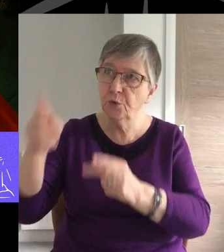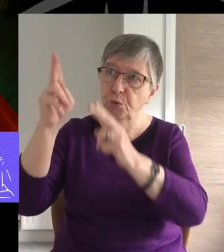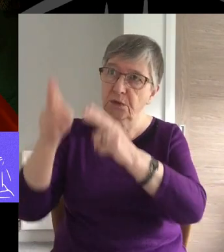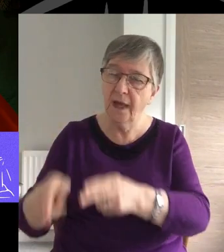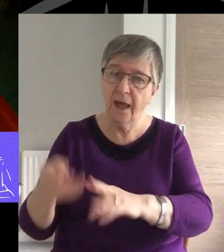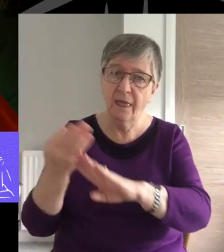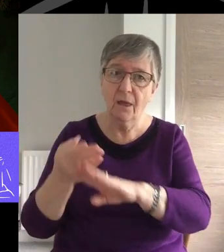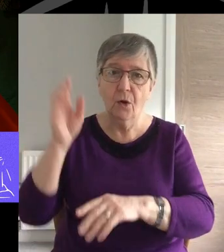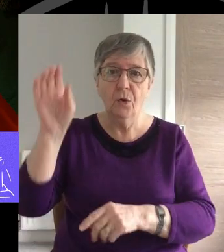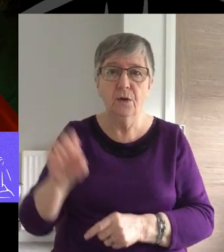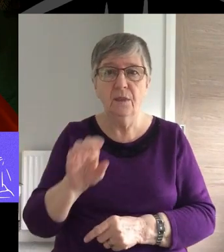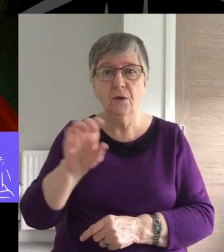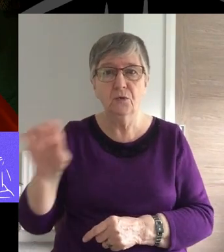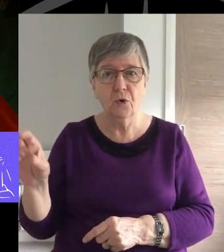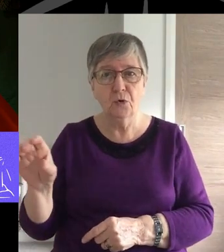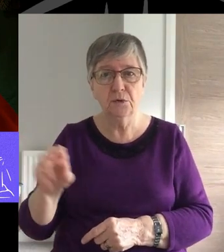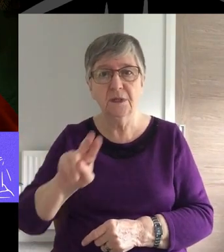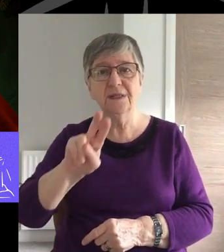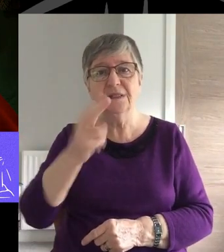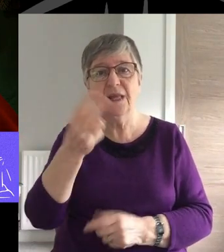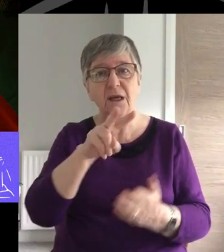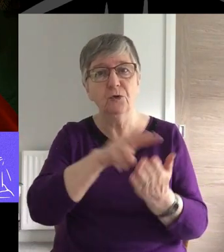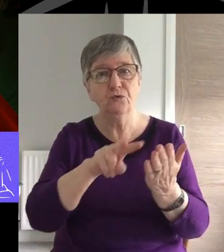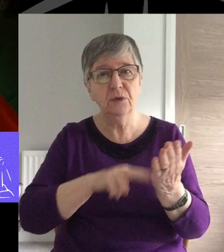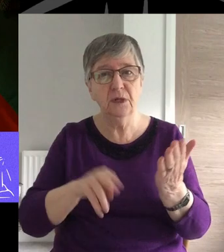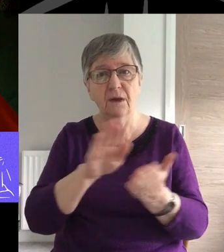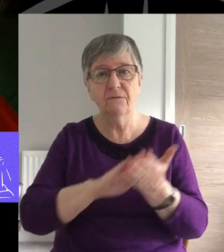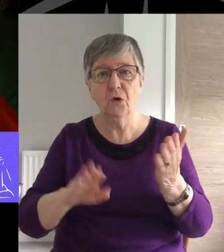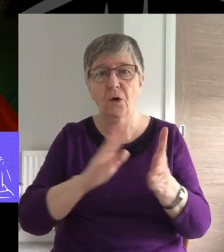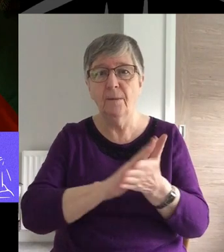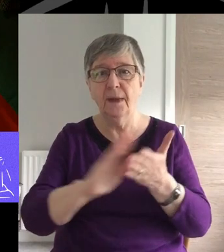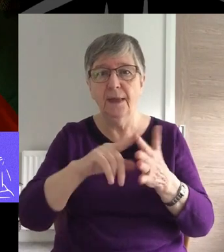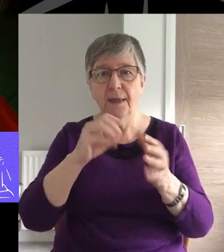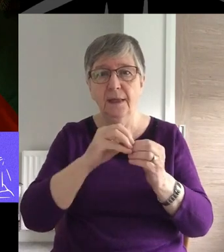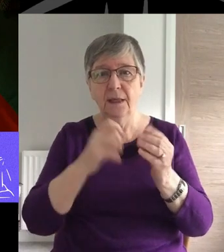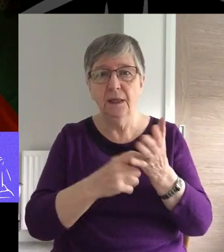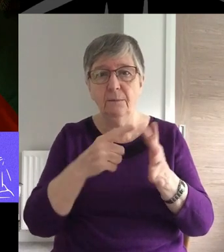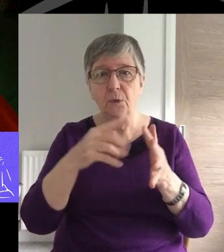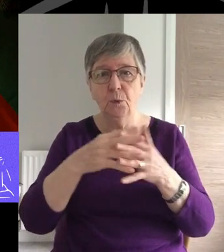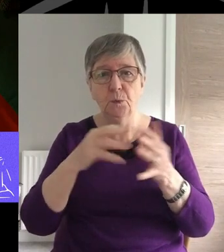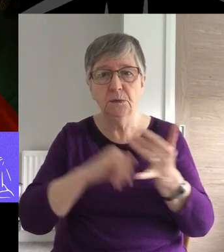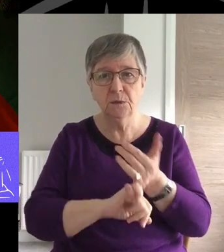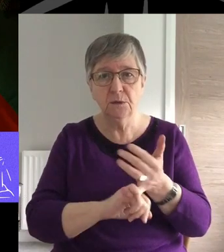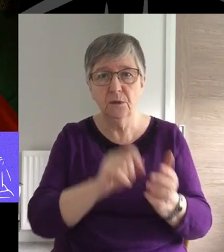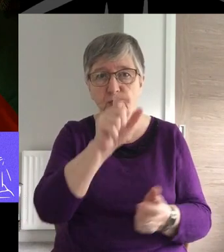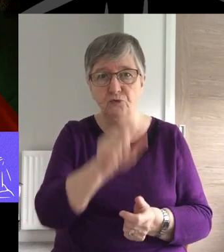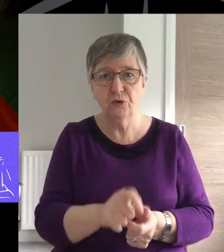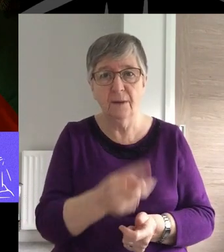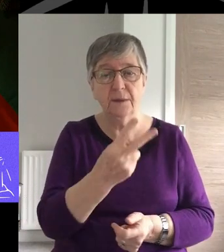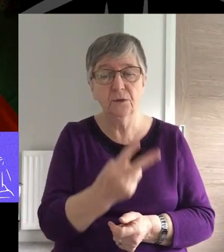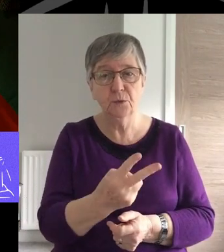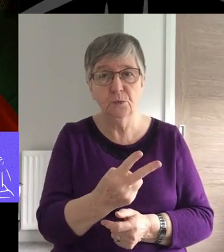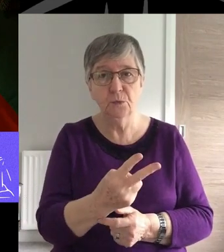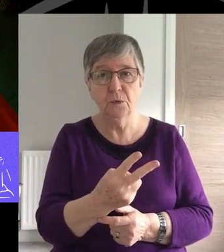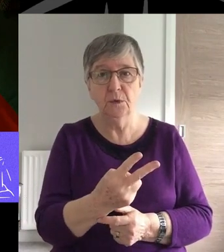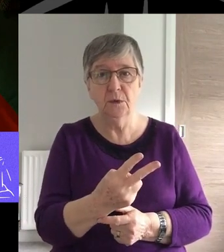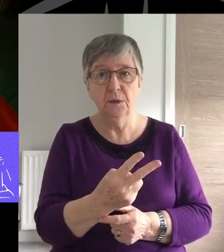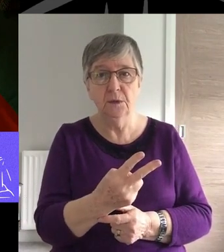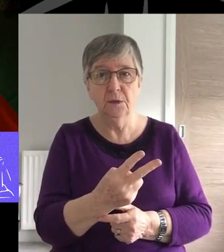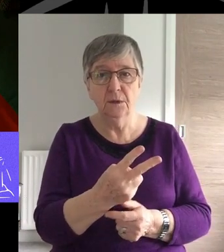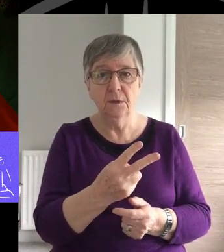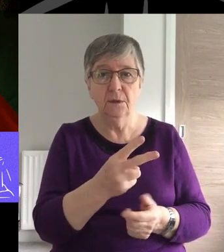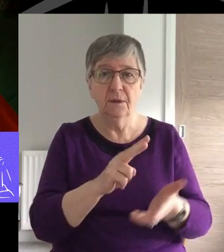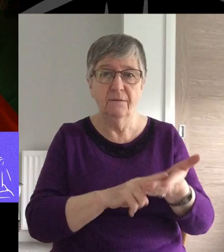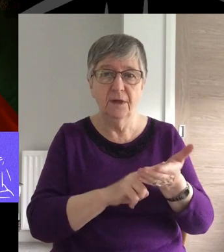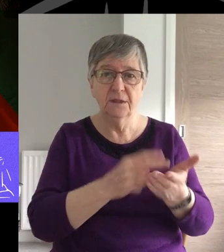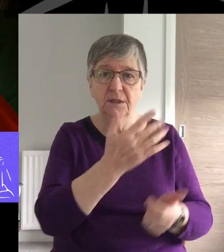on the cross. And with that in mind, our second reading is from the book of Hebrews, chapter 2 of Hebrews,